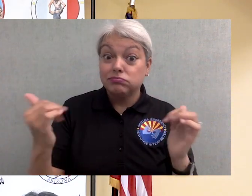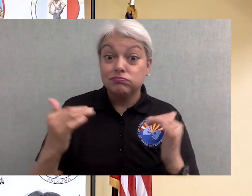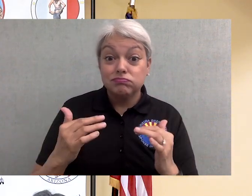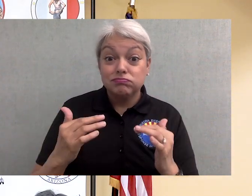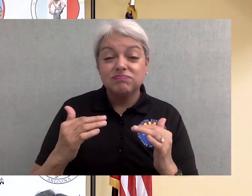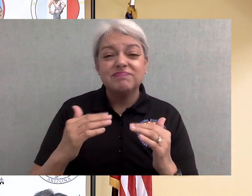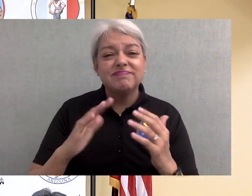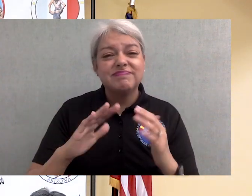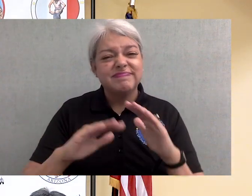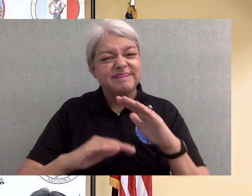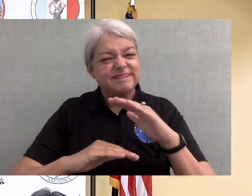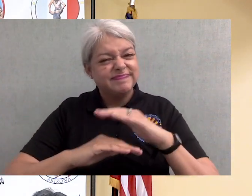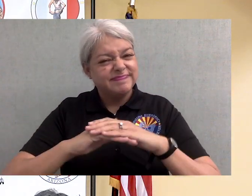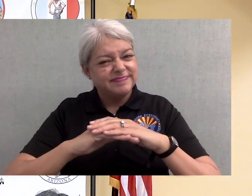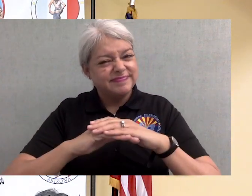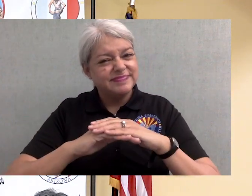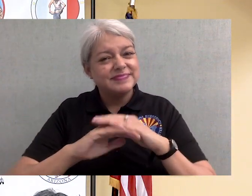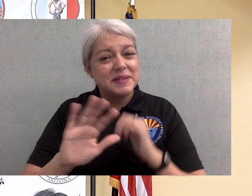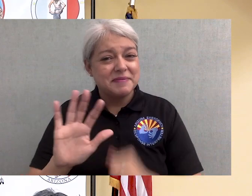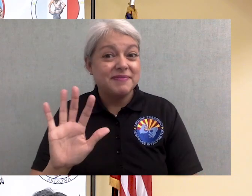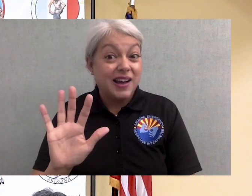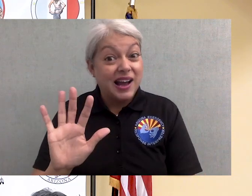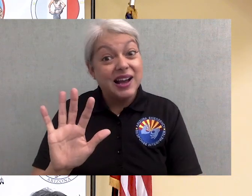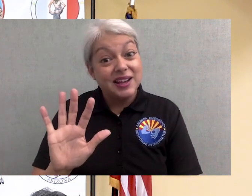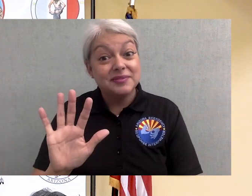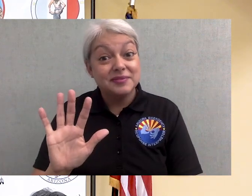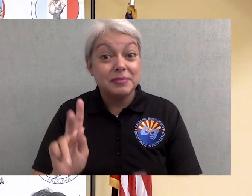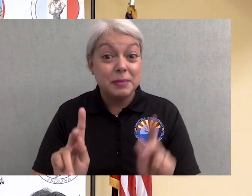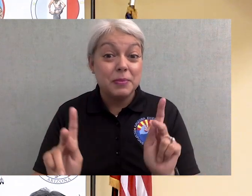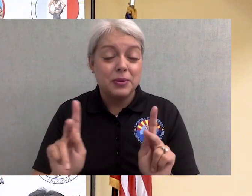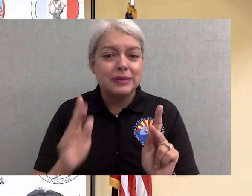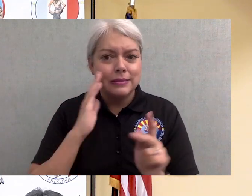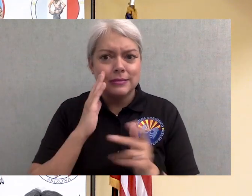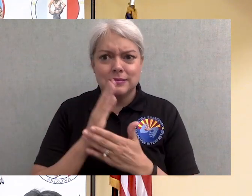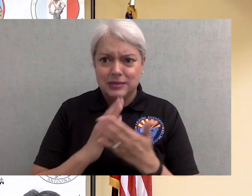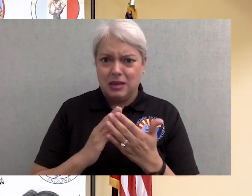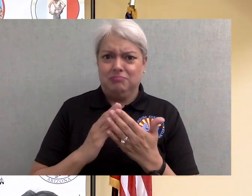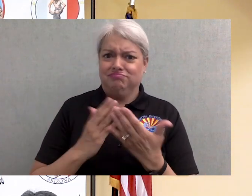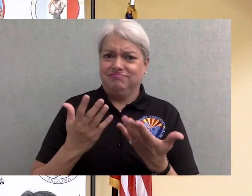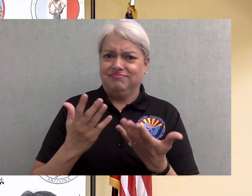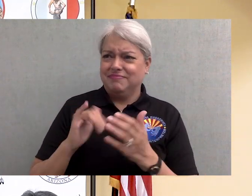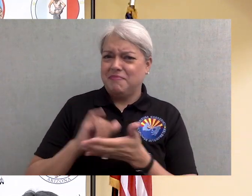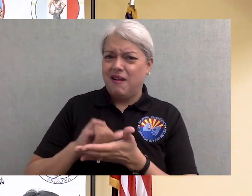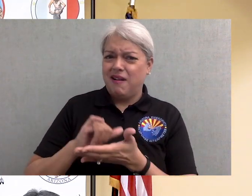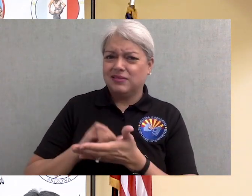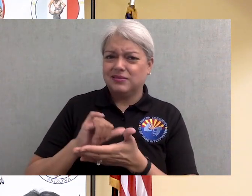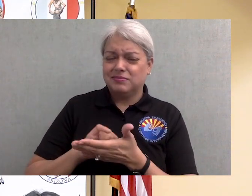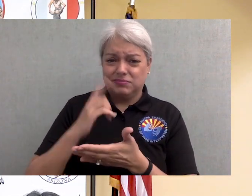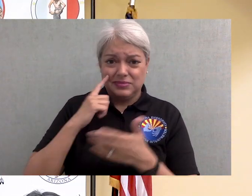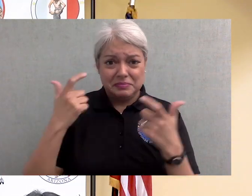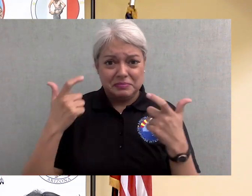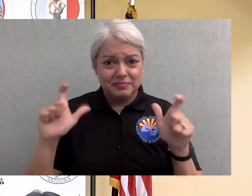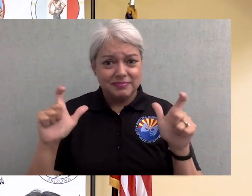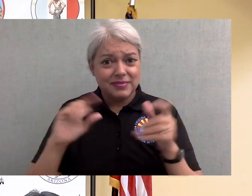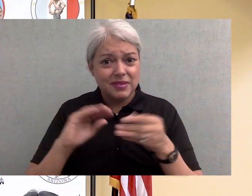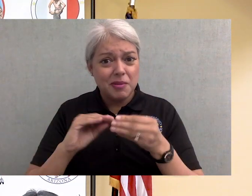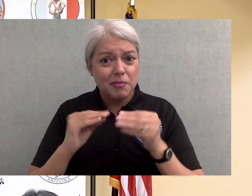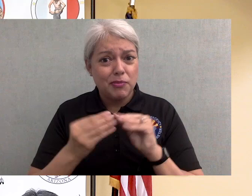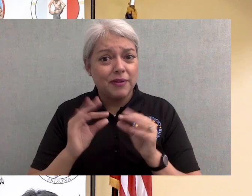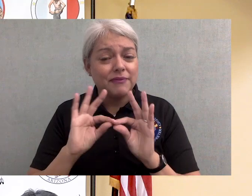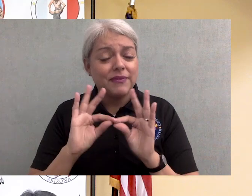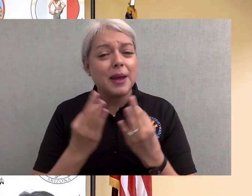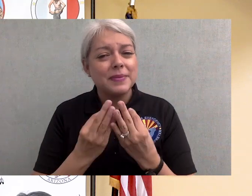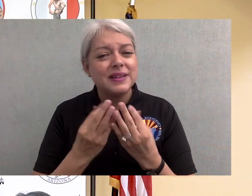could be like almost ridiculous for some very large families. So because of that, I think you need to start thinking creatively. Maybe think